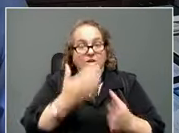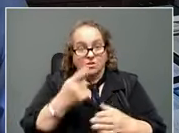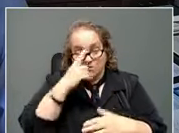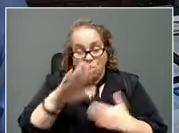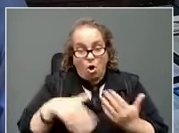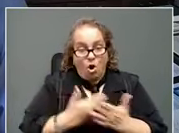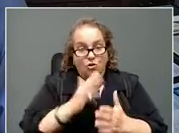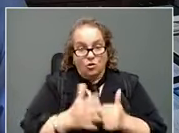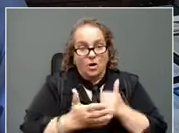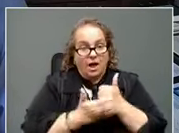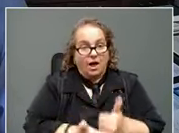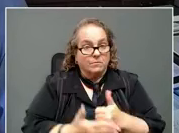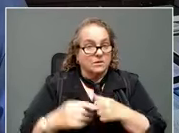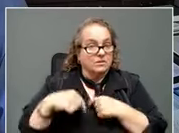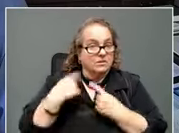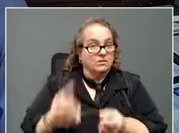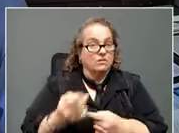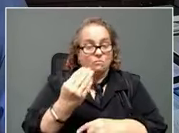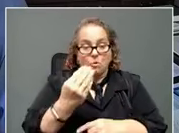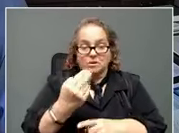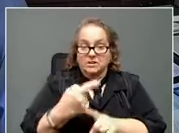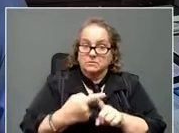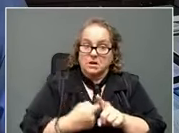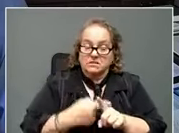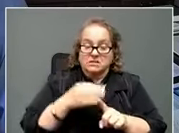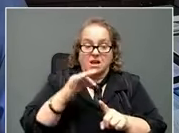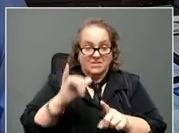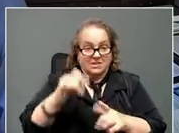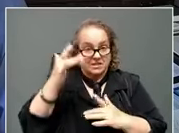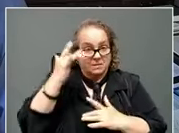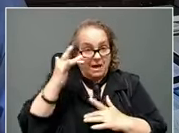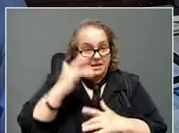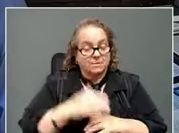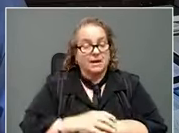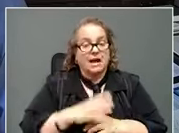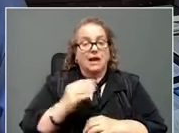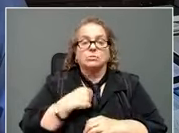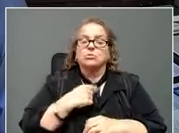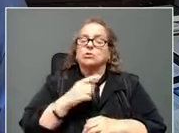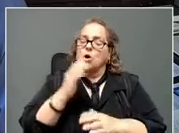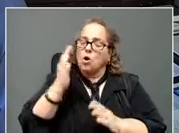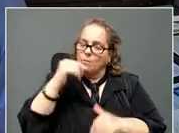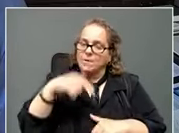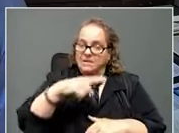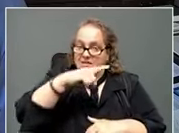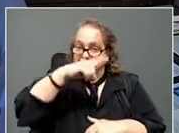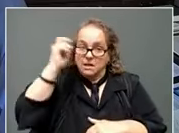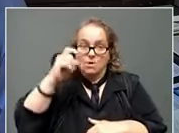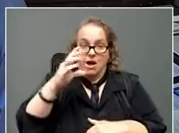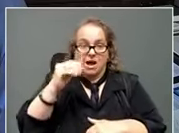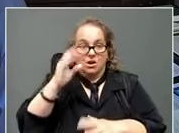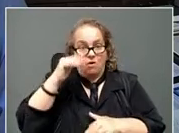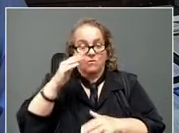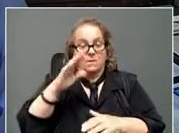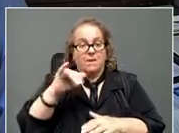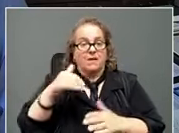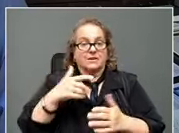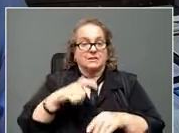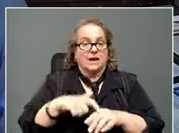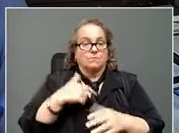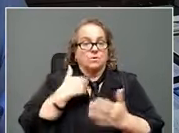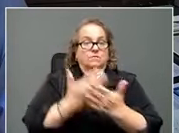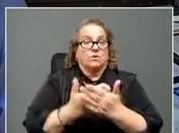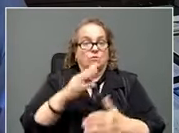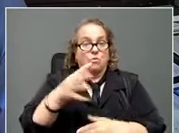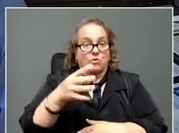this past 14 plus months of this pandemic. And let's sure hope that this summer, and certainly by the time we reach the 4th of July, that we